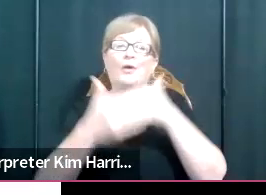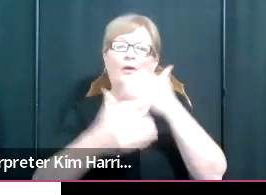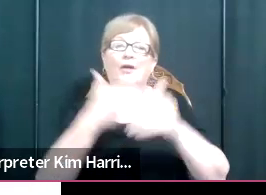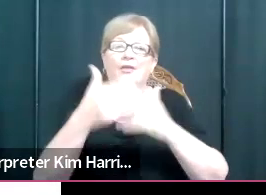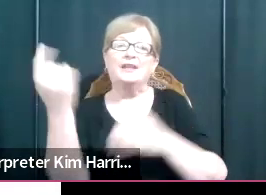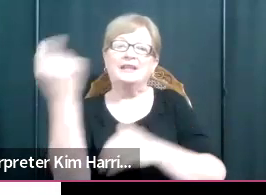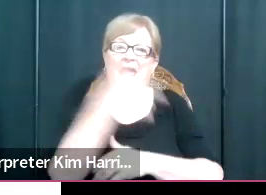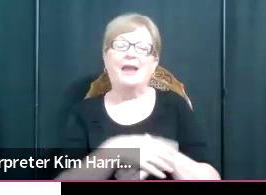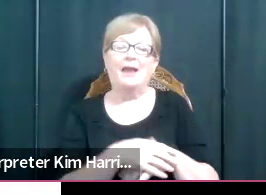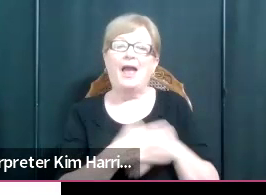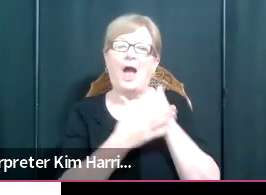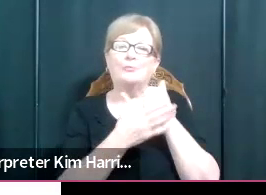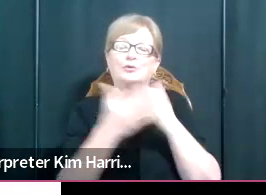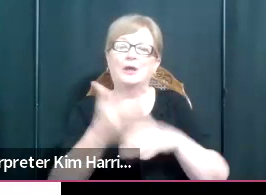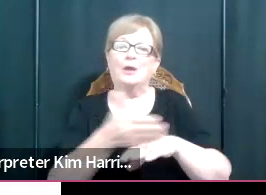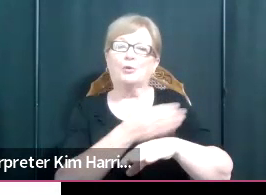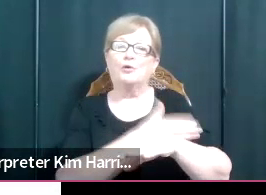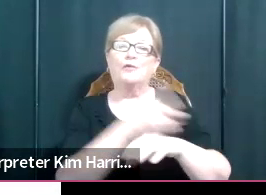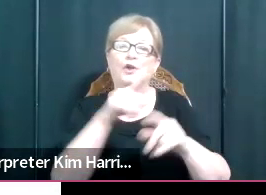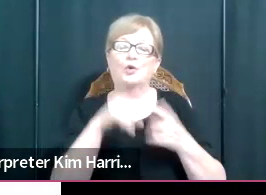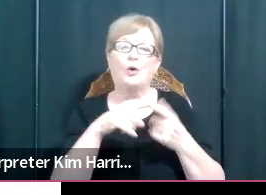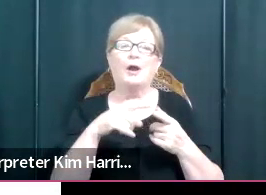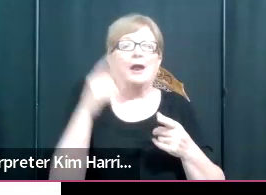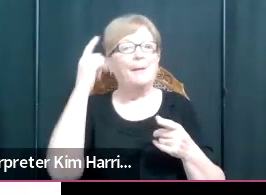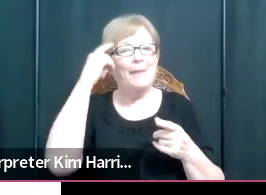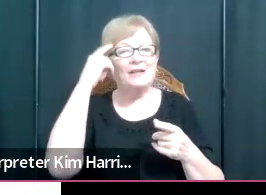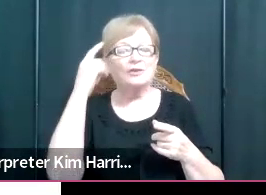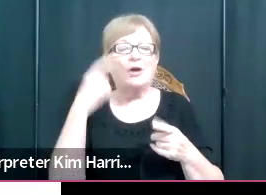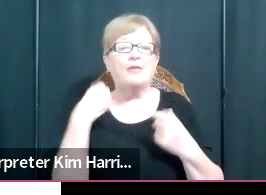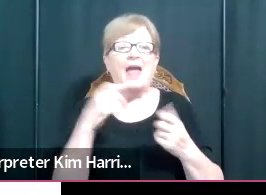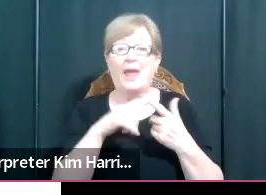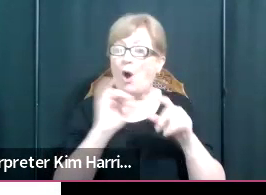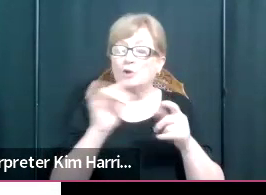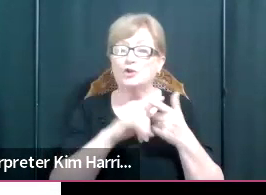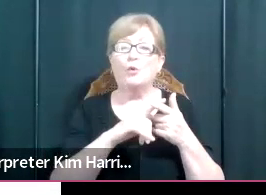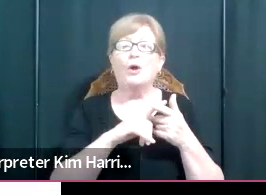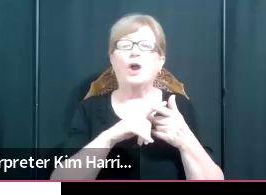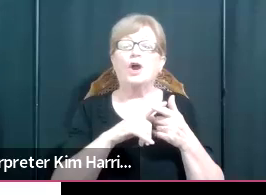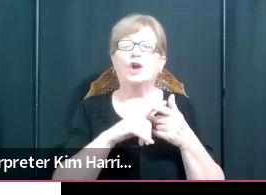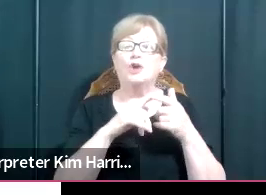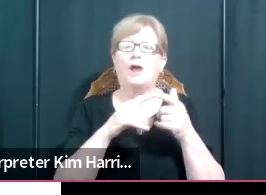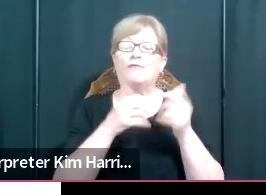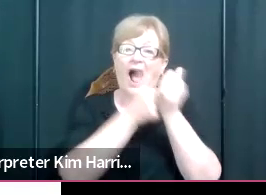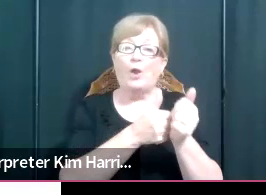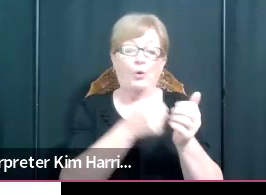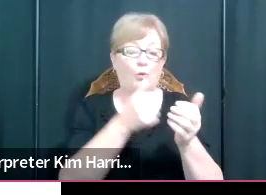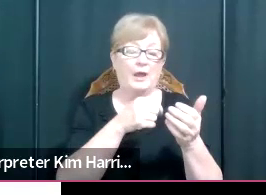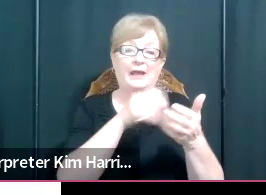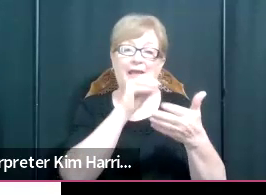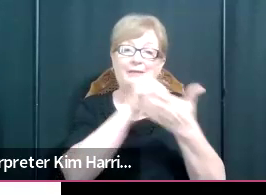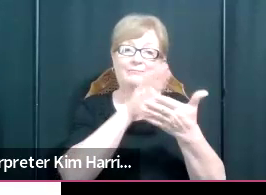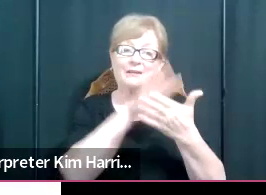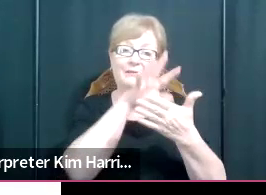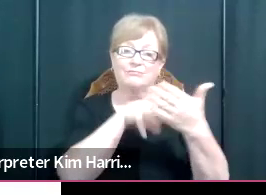day and improve your mental health. And it will also track, if you use it multiple times, it will sort of track patterns and give you